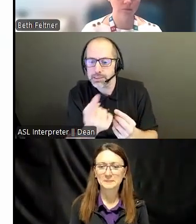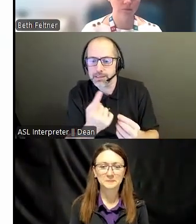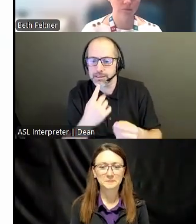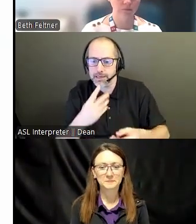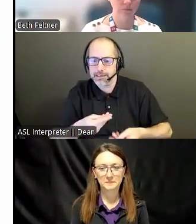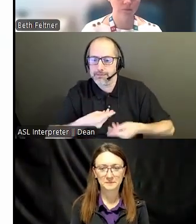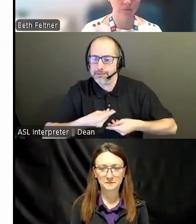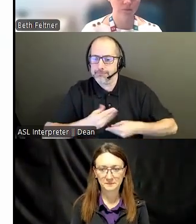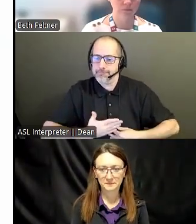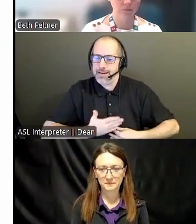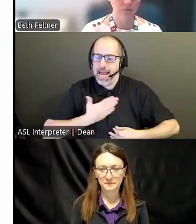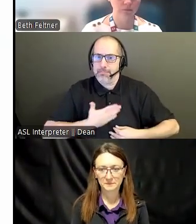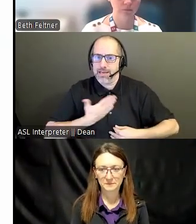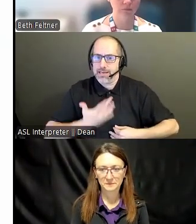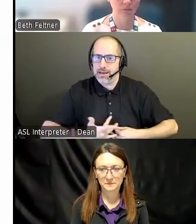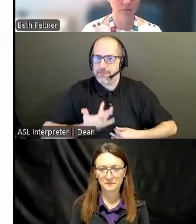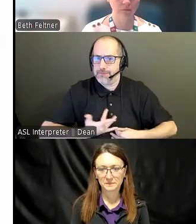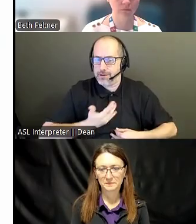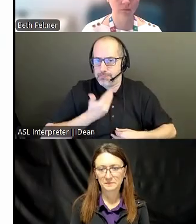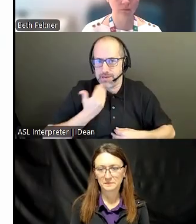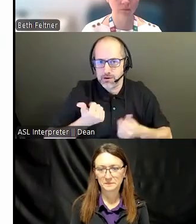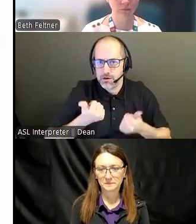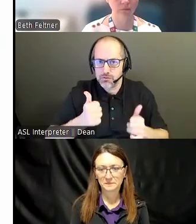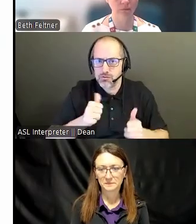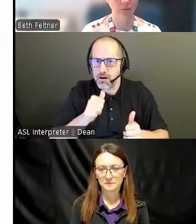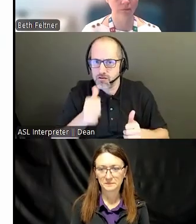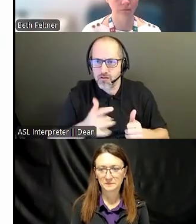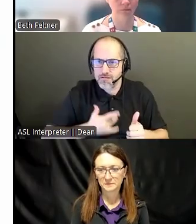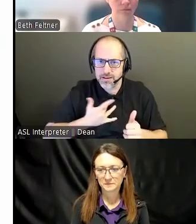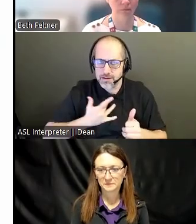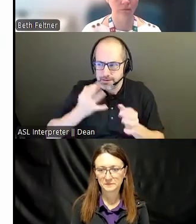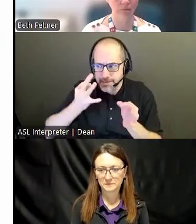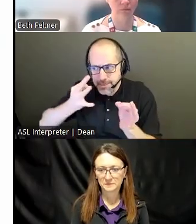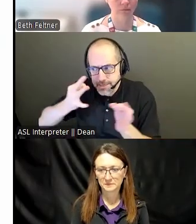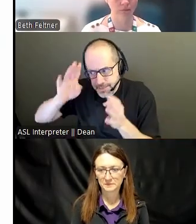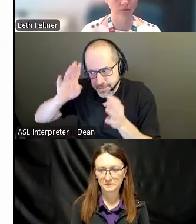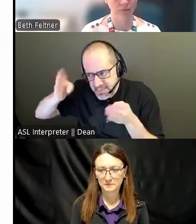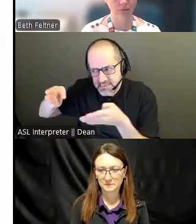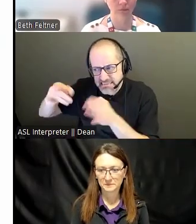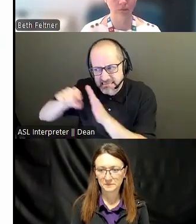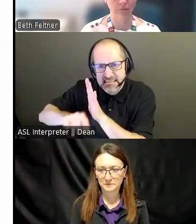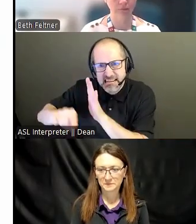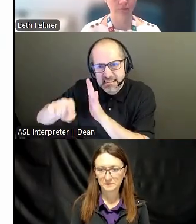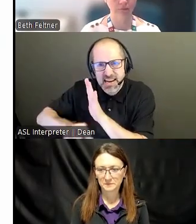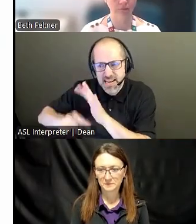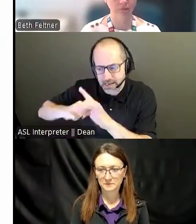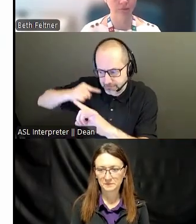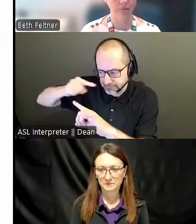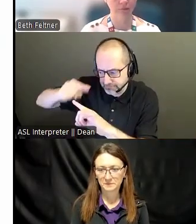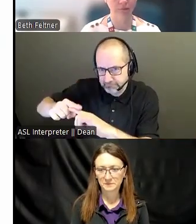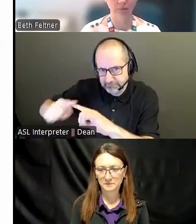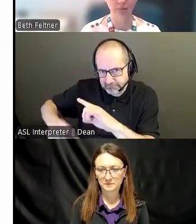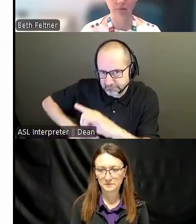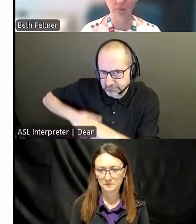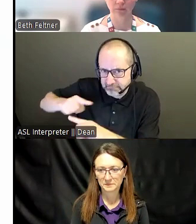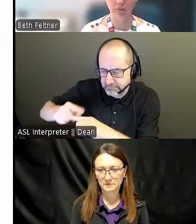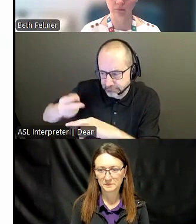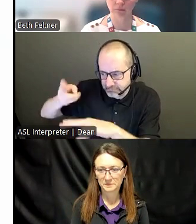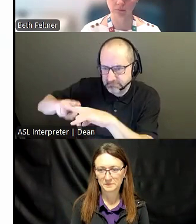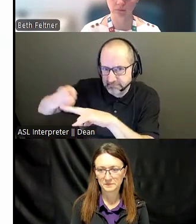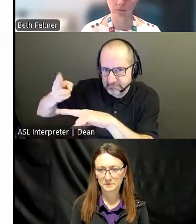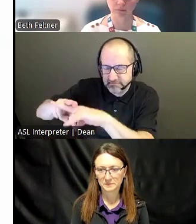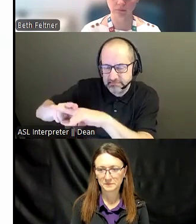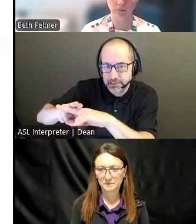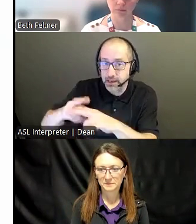of negative cycle or this negative feedback loop. I find anytime that there's extra stress